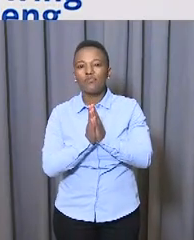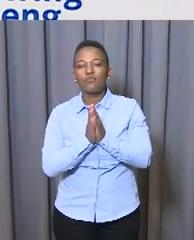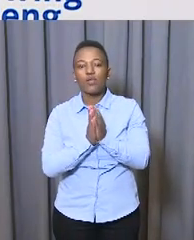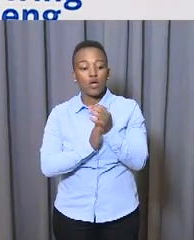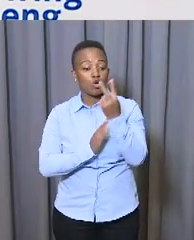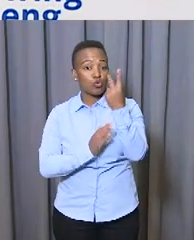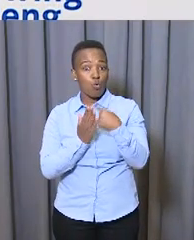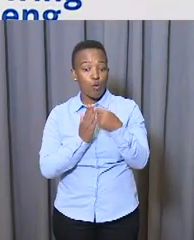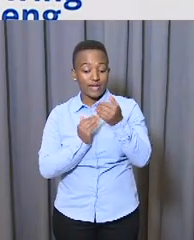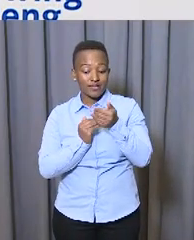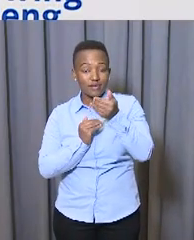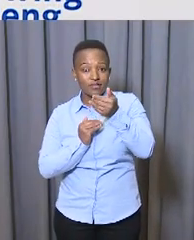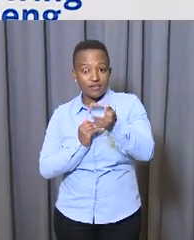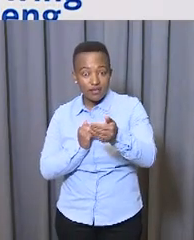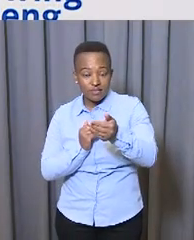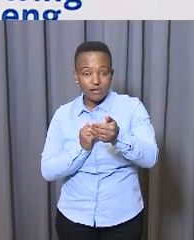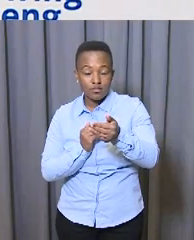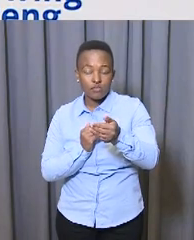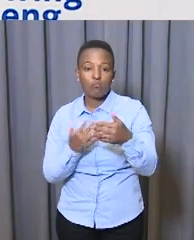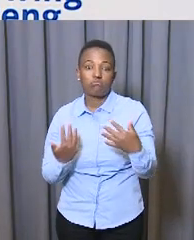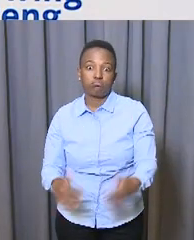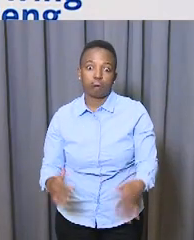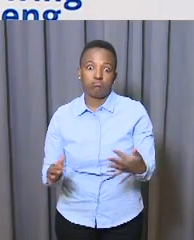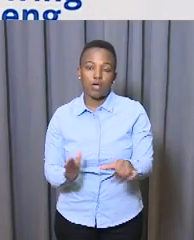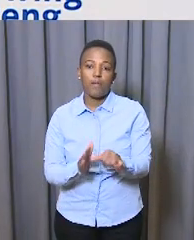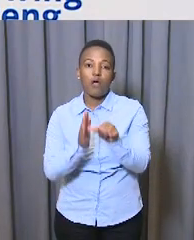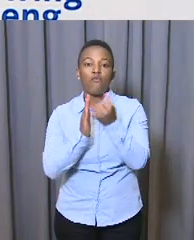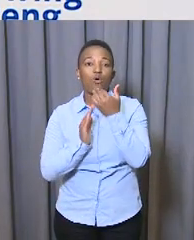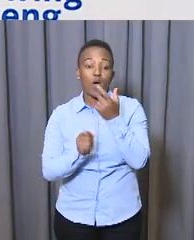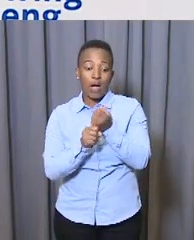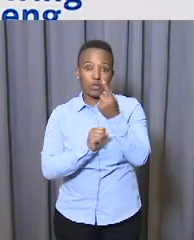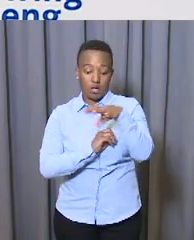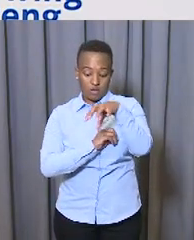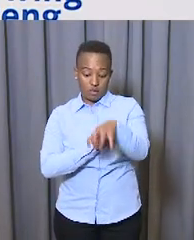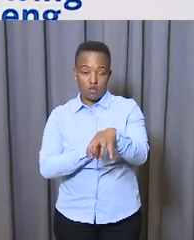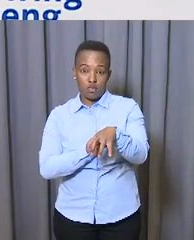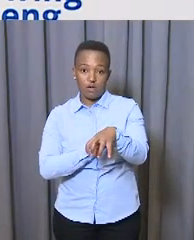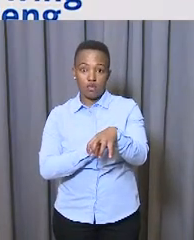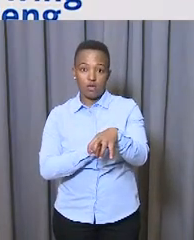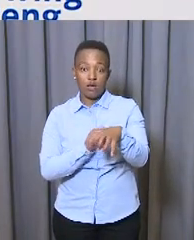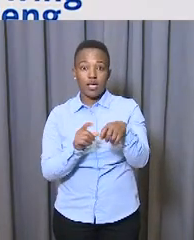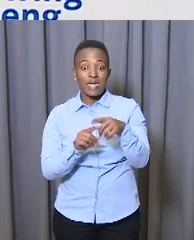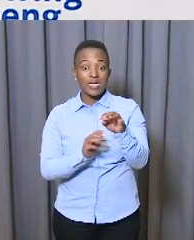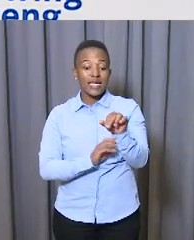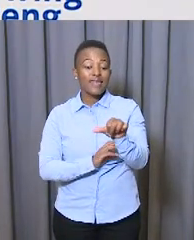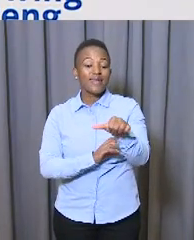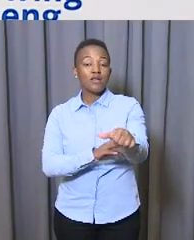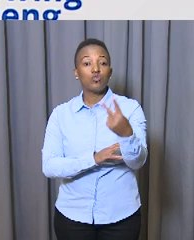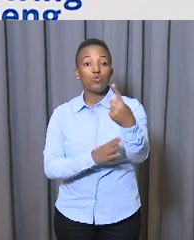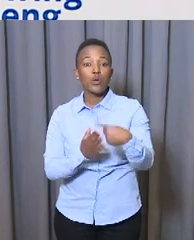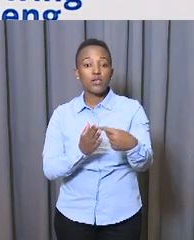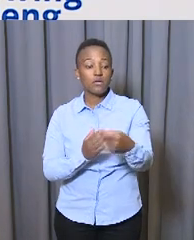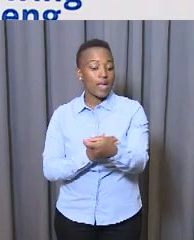the next 2 weeks are crucial for us as Gauteng province. The next 2 weeks, all the sectors that need to